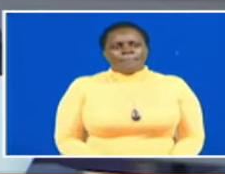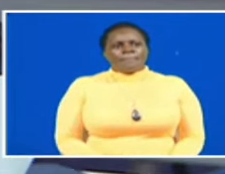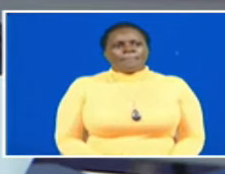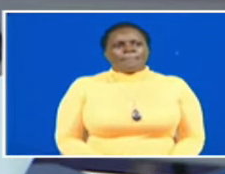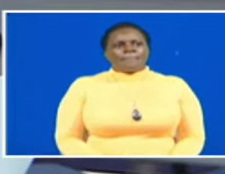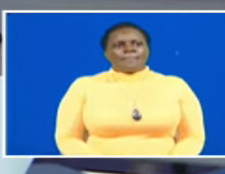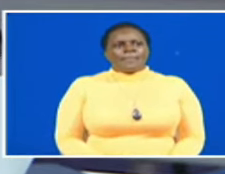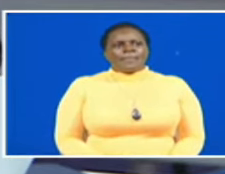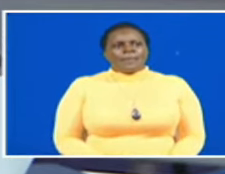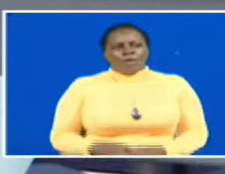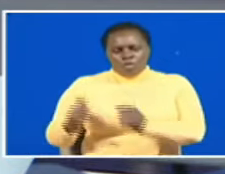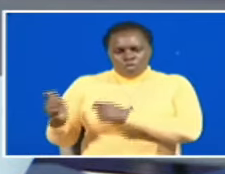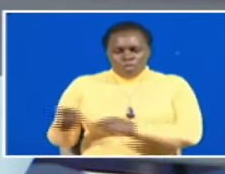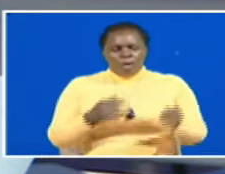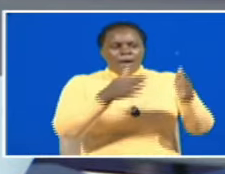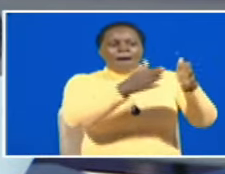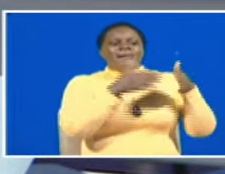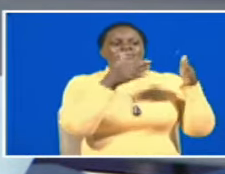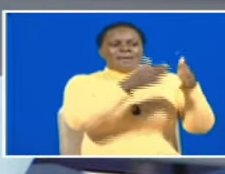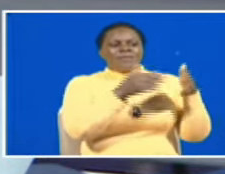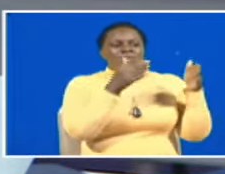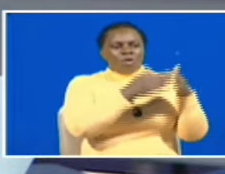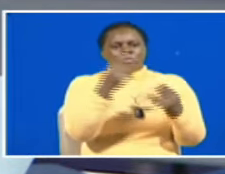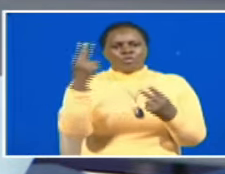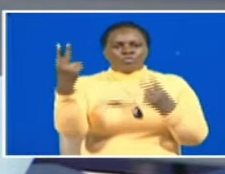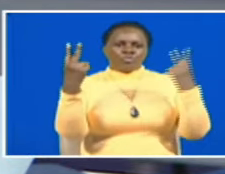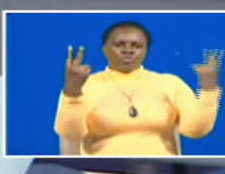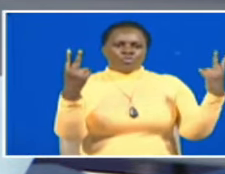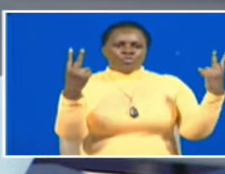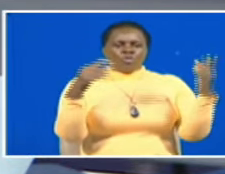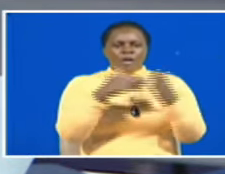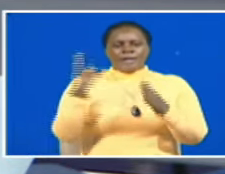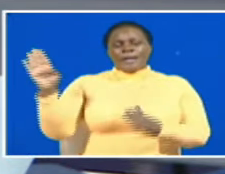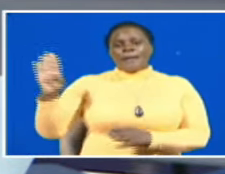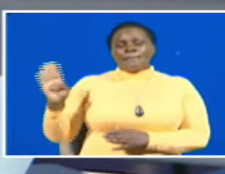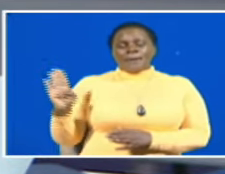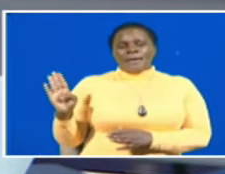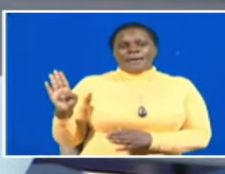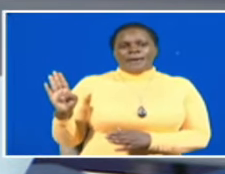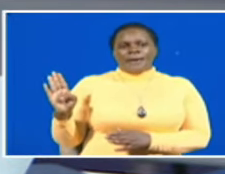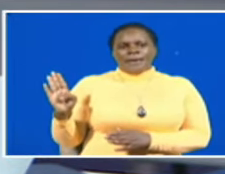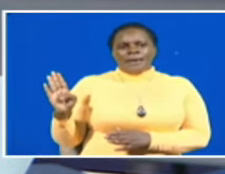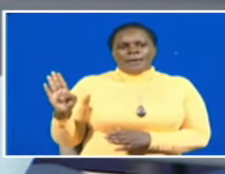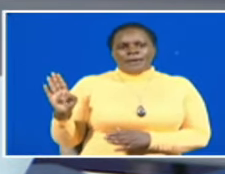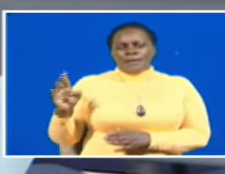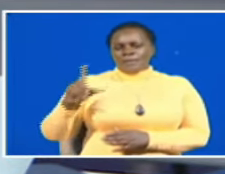Now away from golf, Arsenal salvaged a 2-2 draw against Bayern Munich as Lindro Trossard.